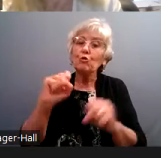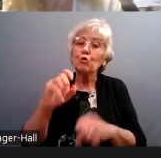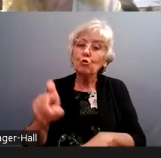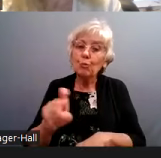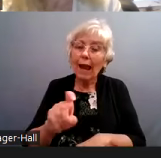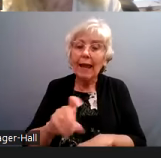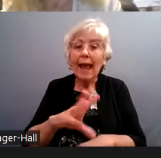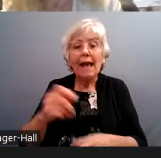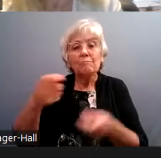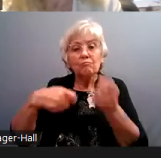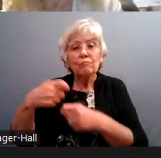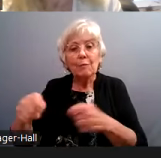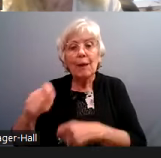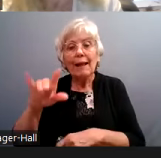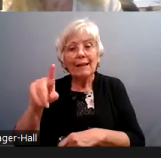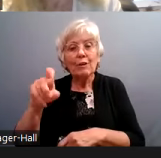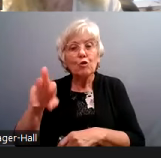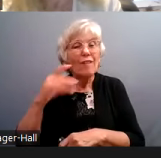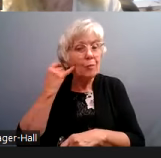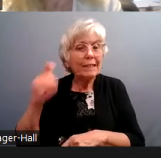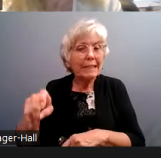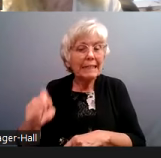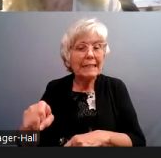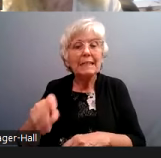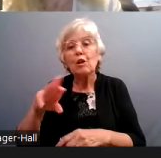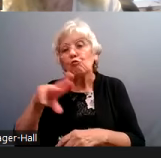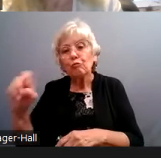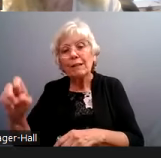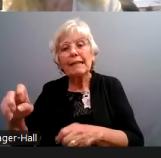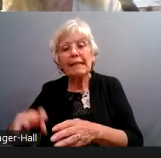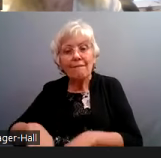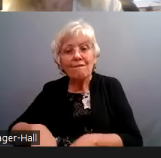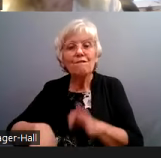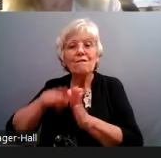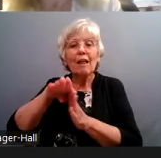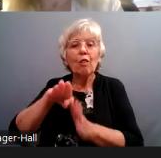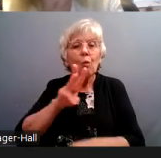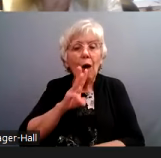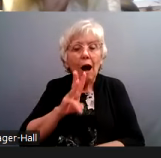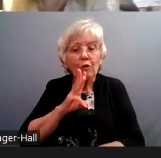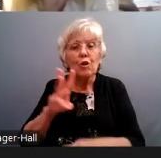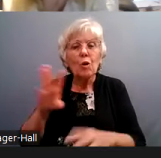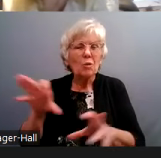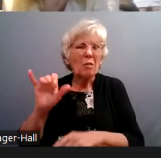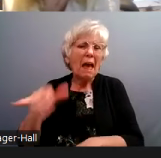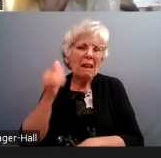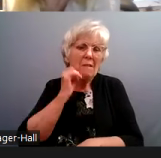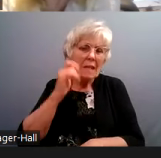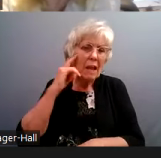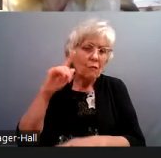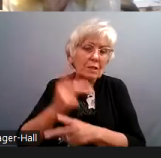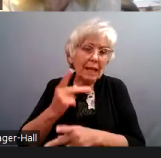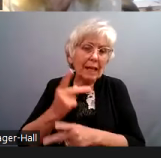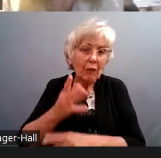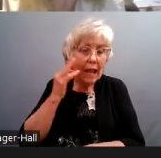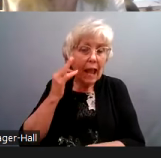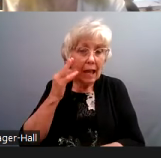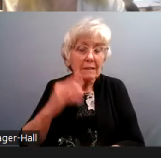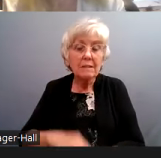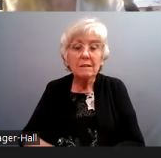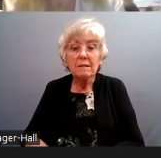if needed and refill waters, and, you know, and all that stuff that we do on a daily basis to take care of the cats.